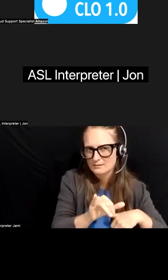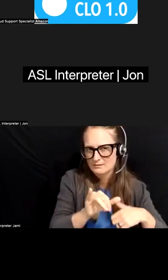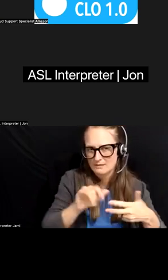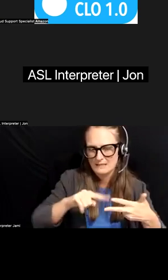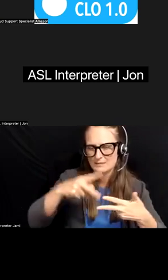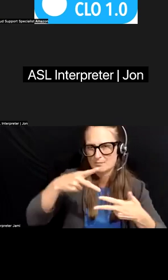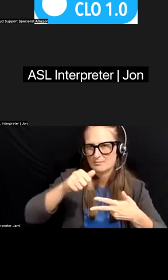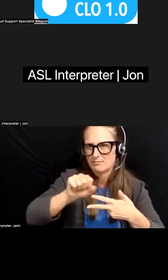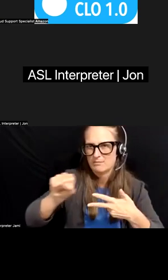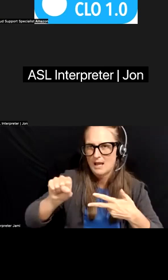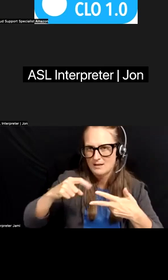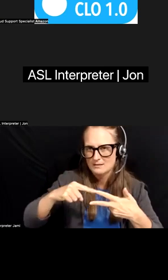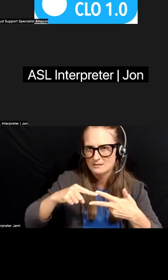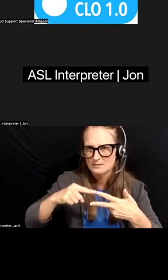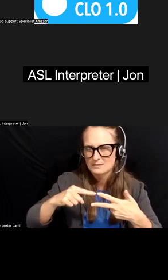as a service.